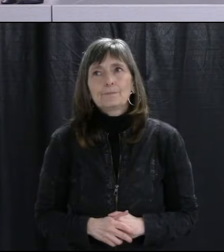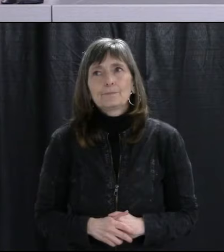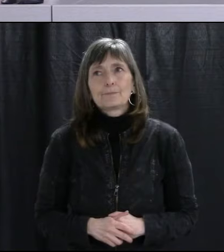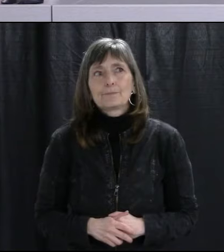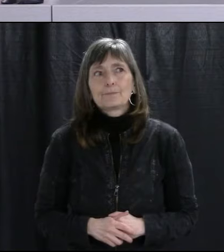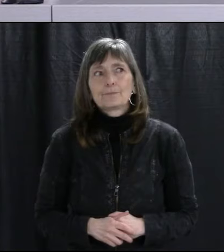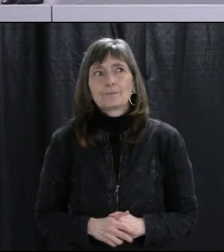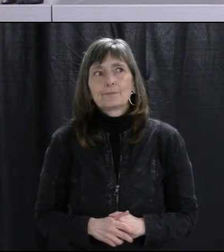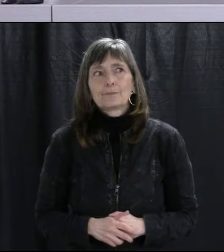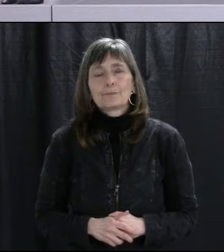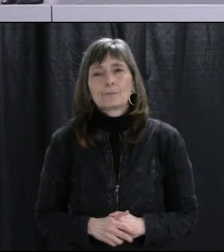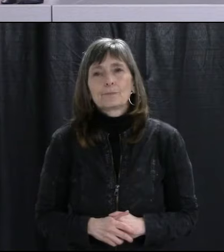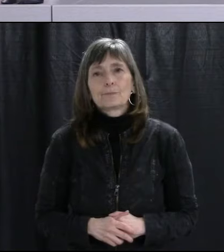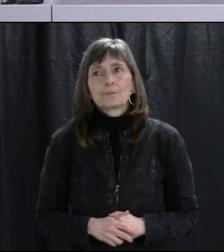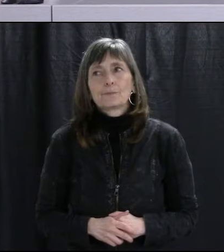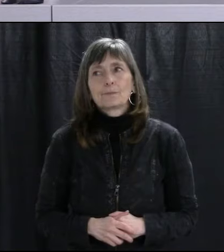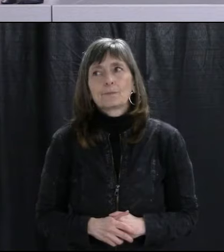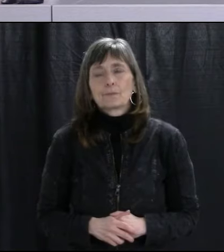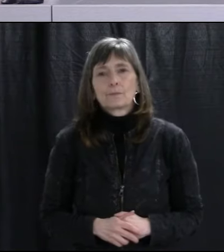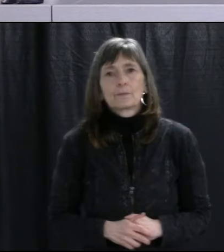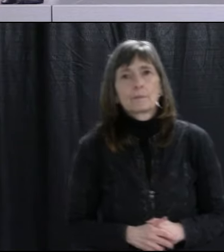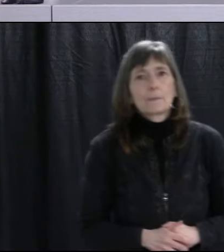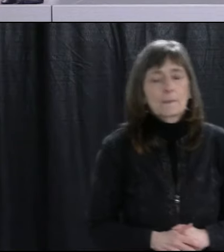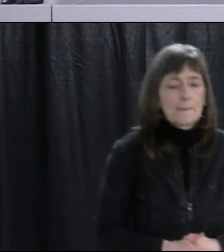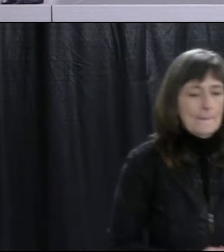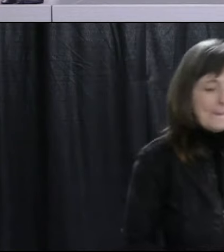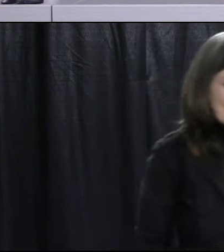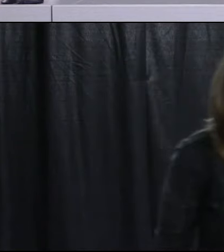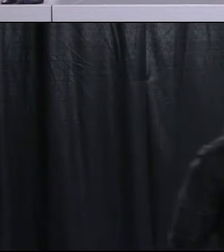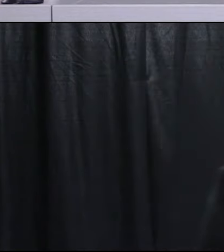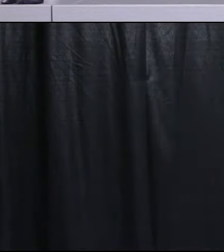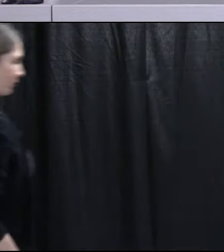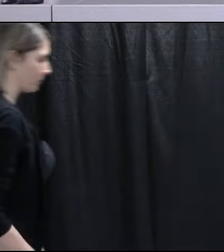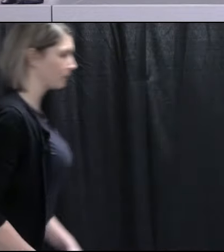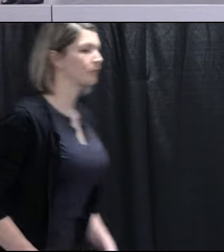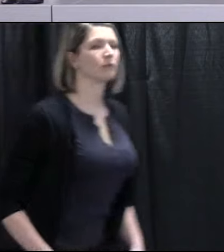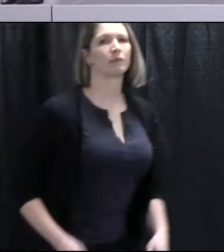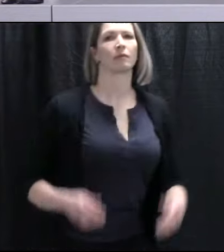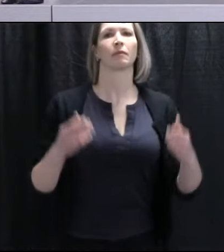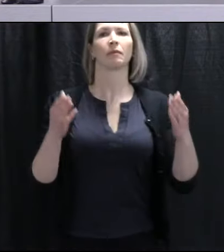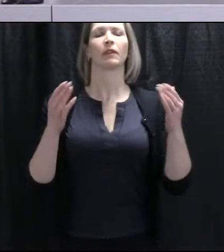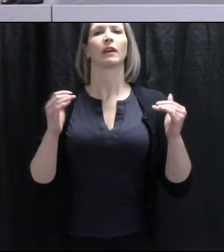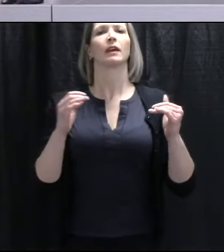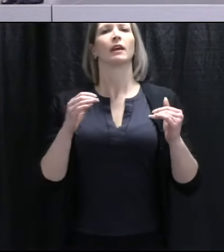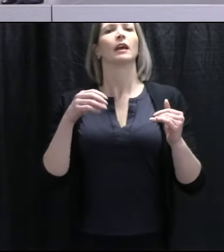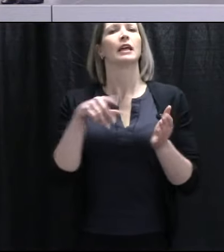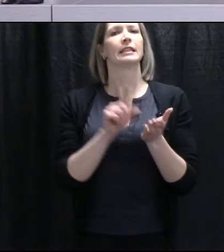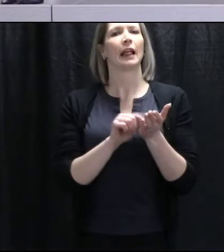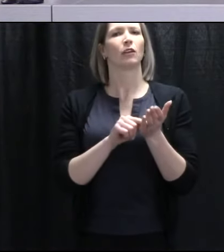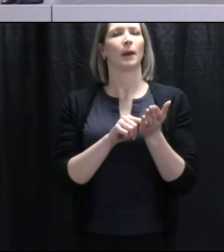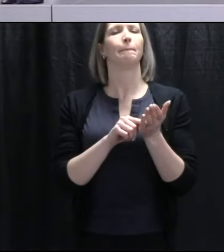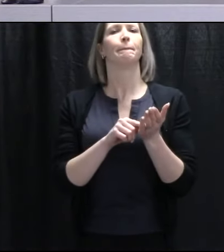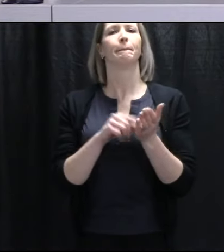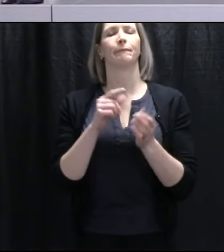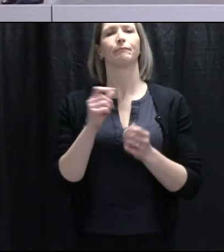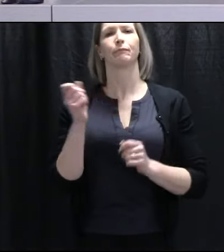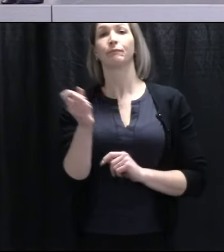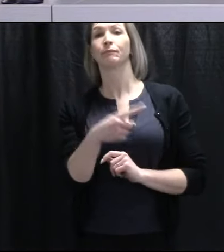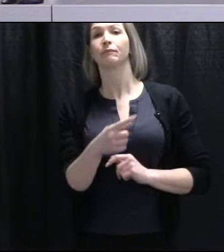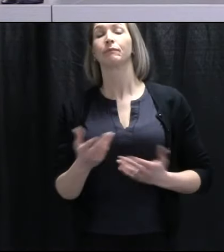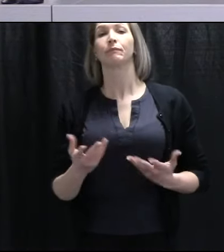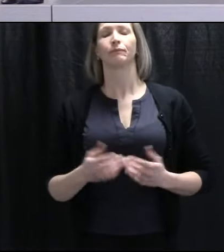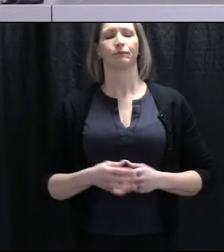Thank you. Our next question is from Peter Jackson from The Telegram. Please go ahead. Hi. I have a